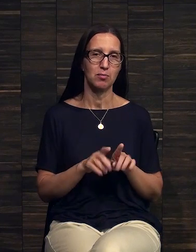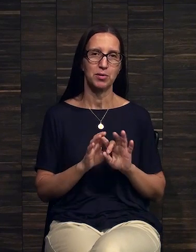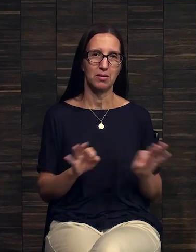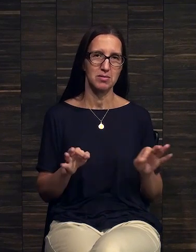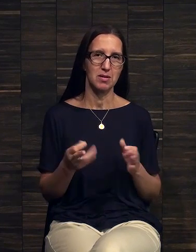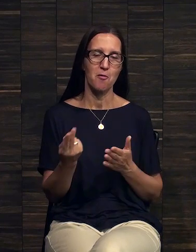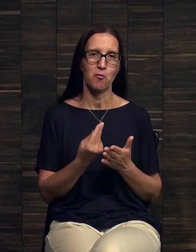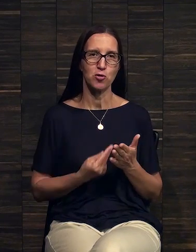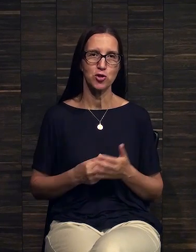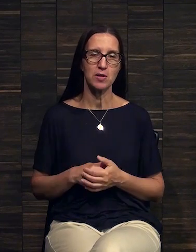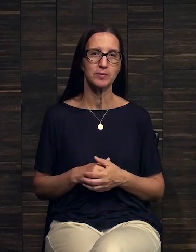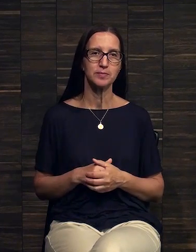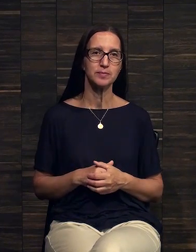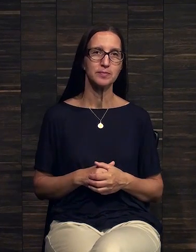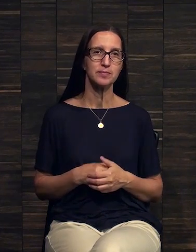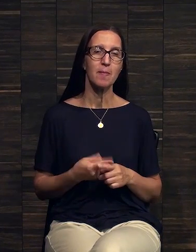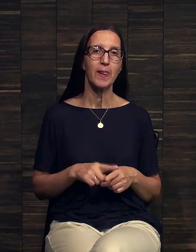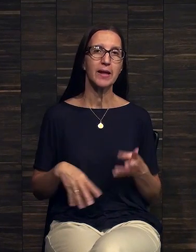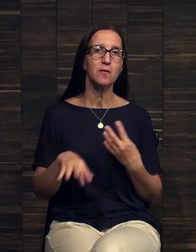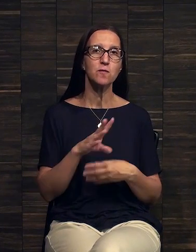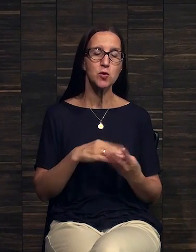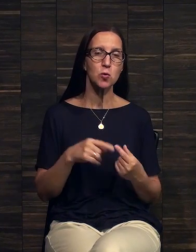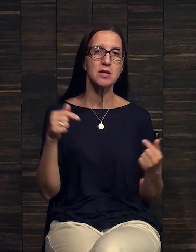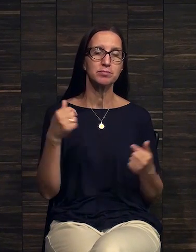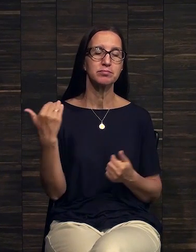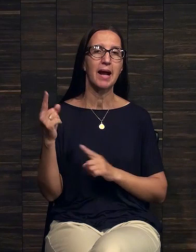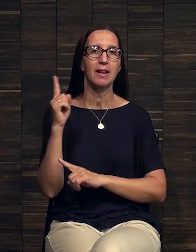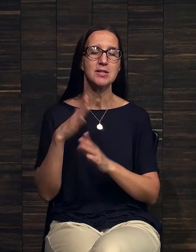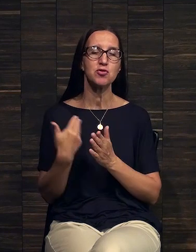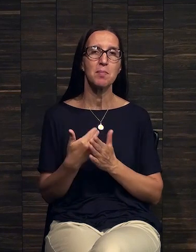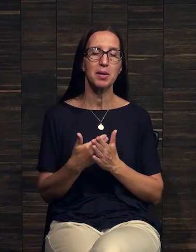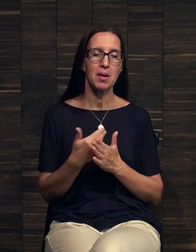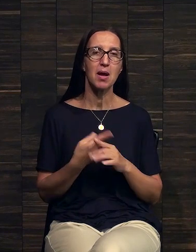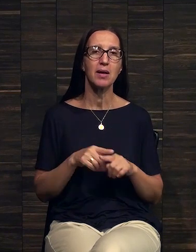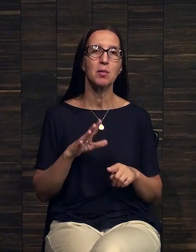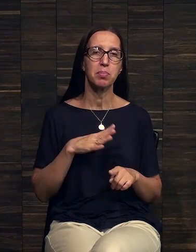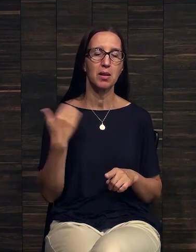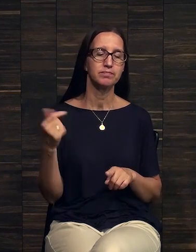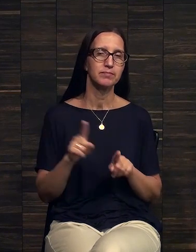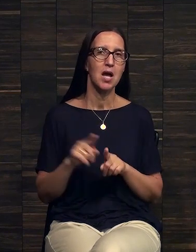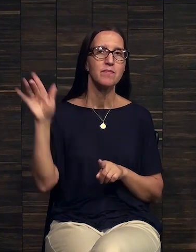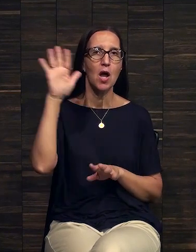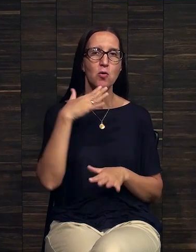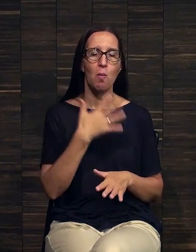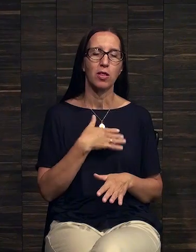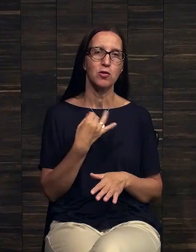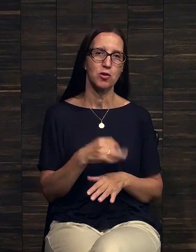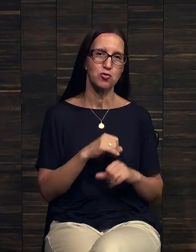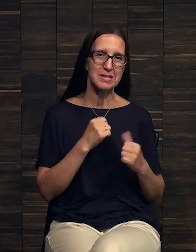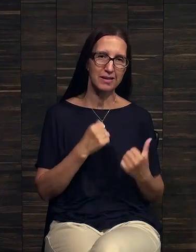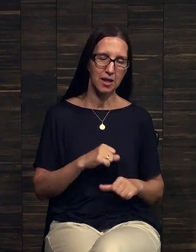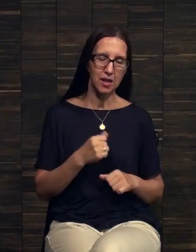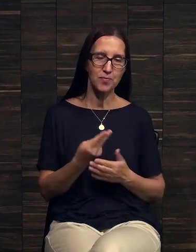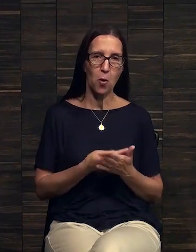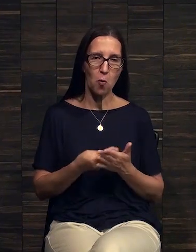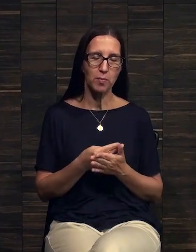different. Such beautiful things that you can find in his comics. Classical example, romantic comics.